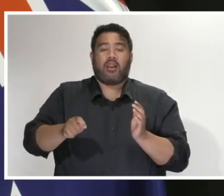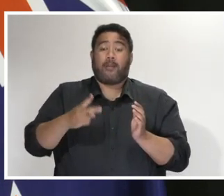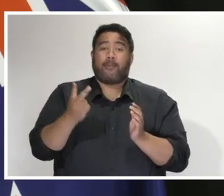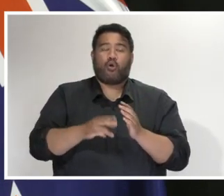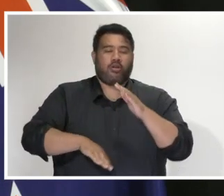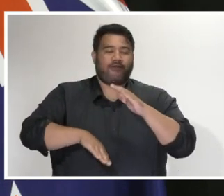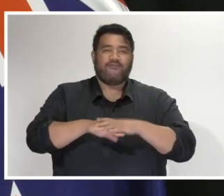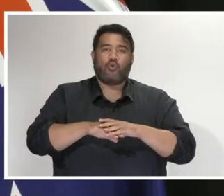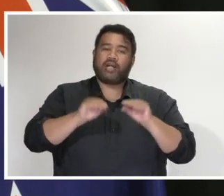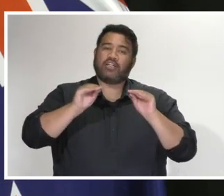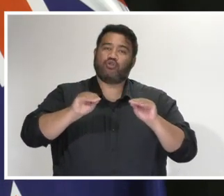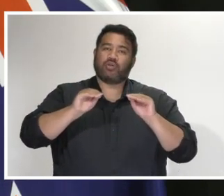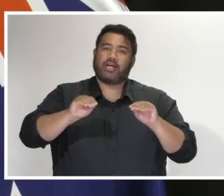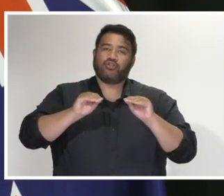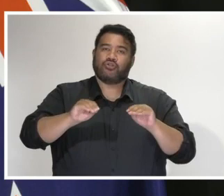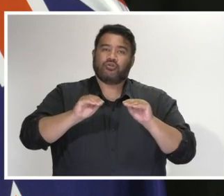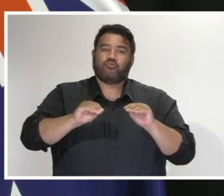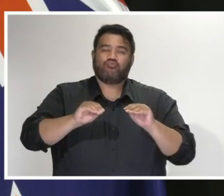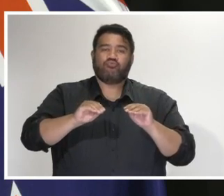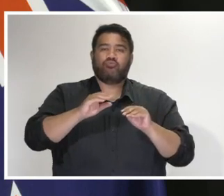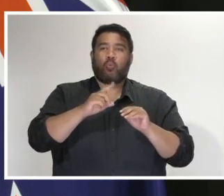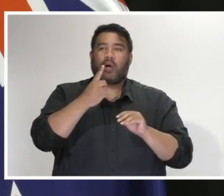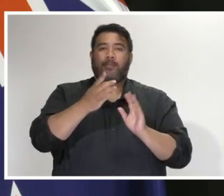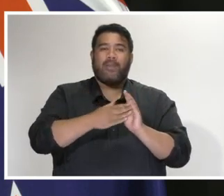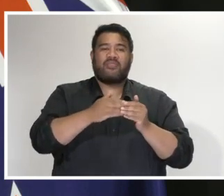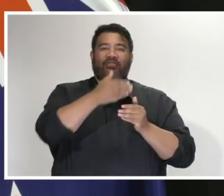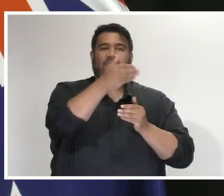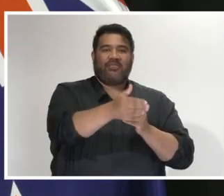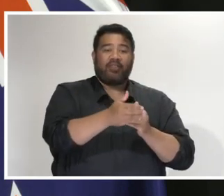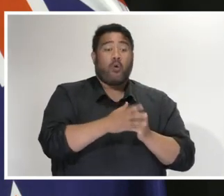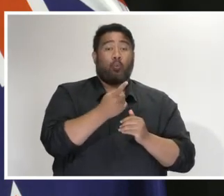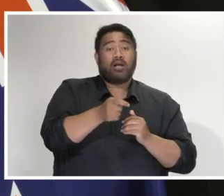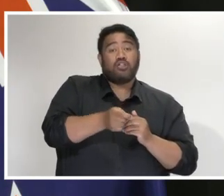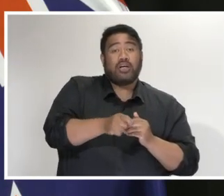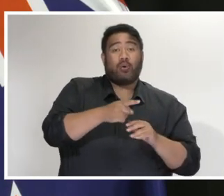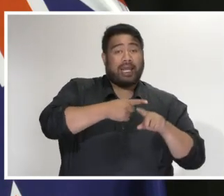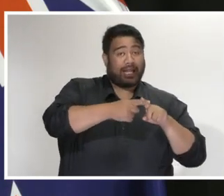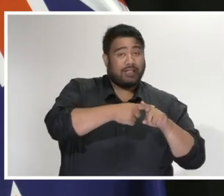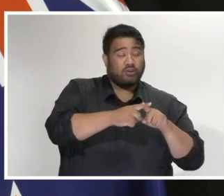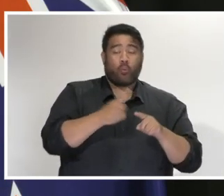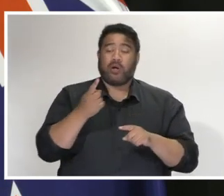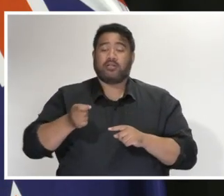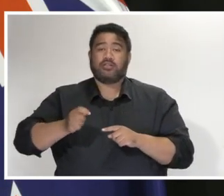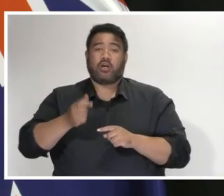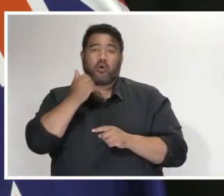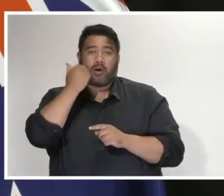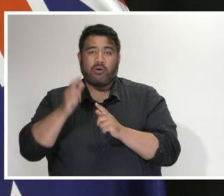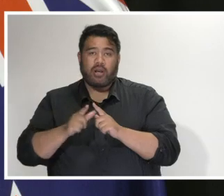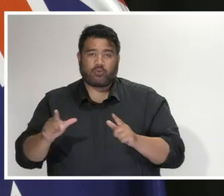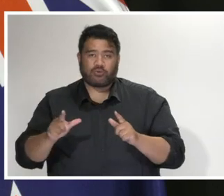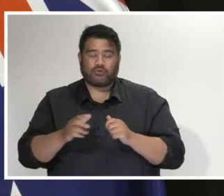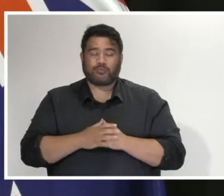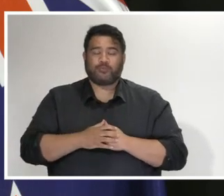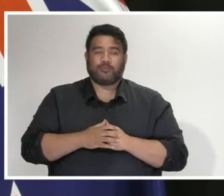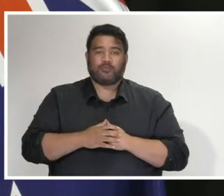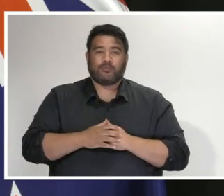education-related content for at least a month. One will be in English and the other will be in Māori. And we are working to ensure that we're also